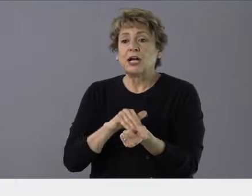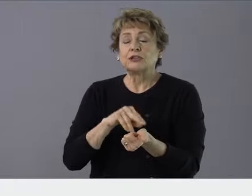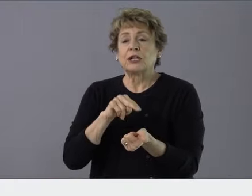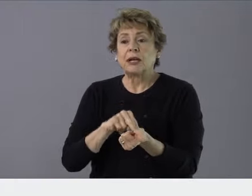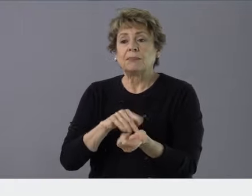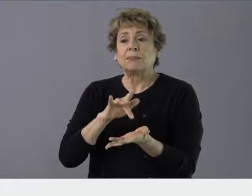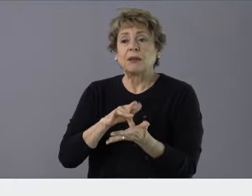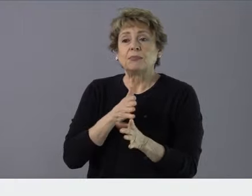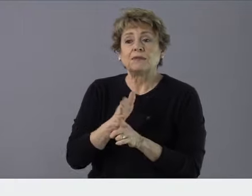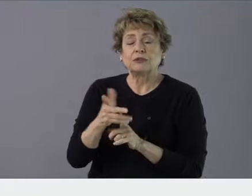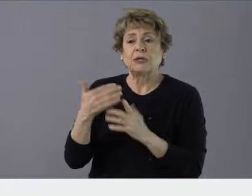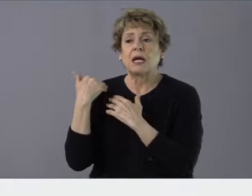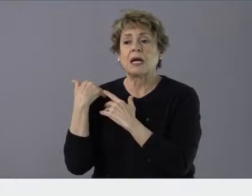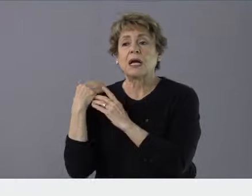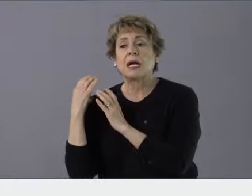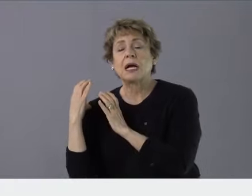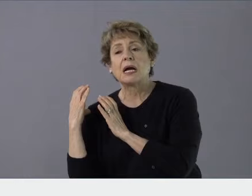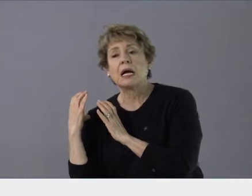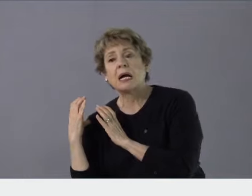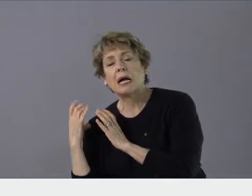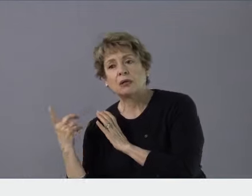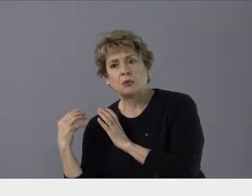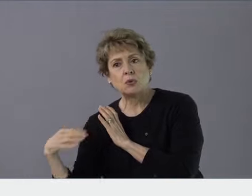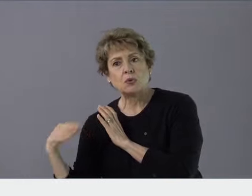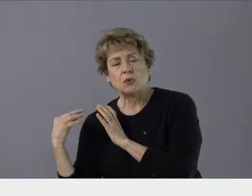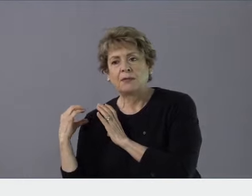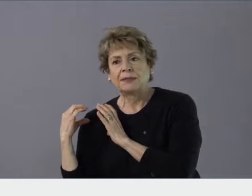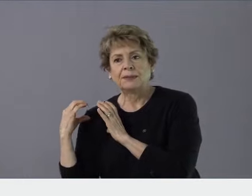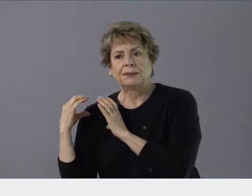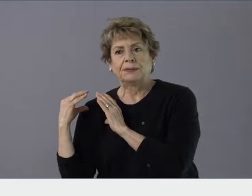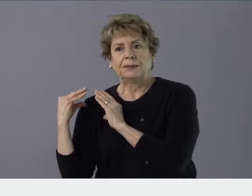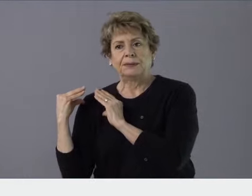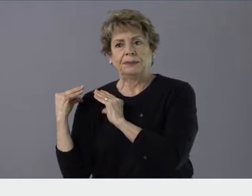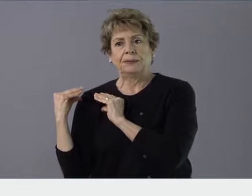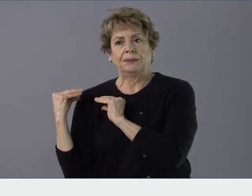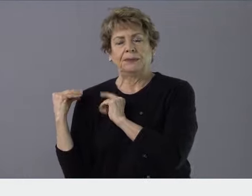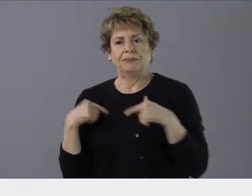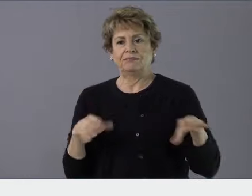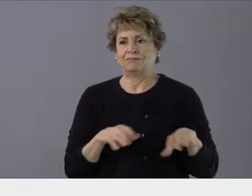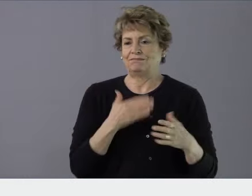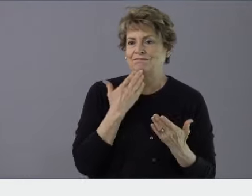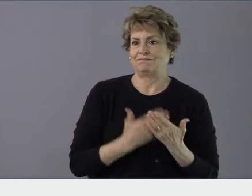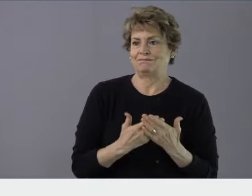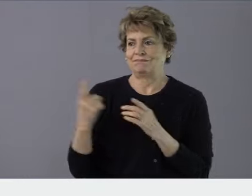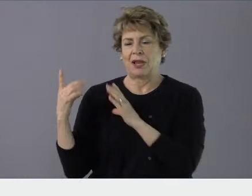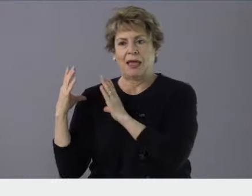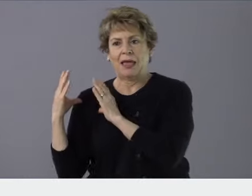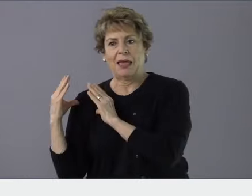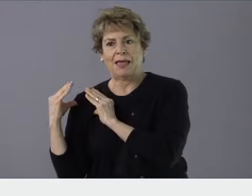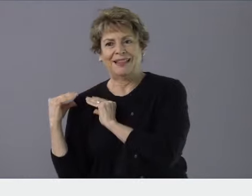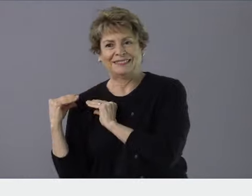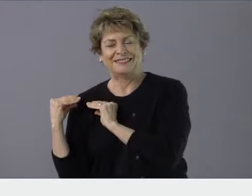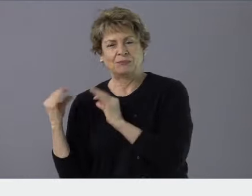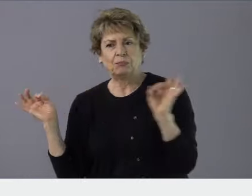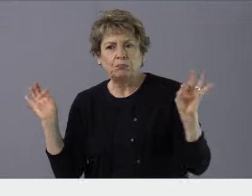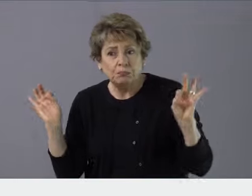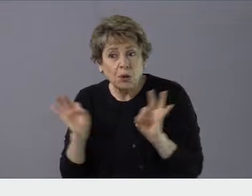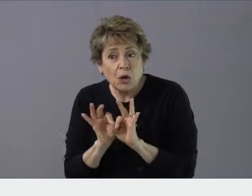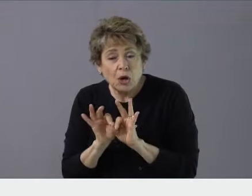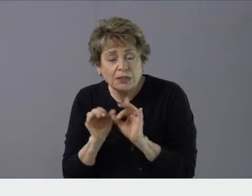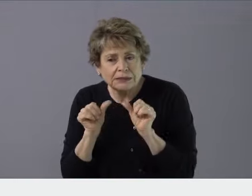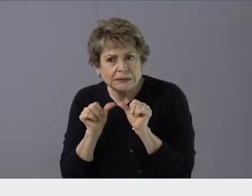there can be no substitutes for things like masking up in Arizona. This is making a real difference, and